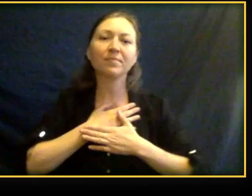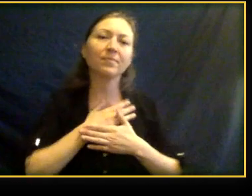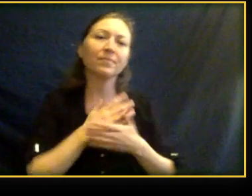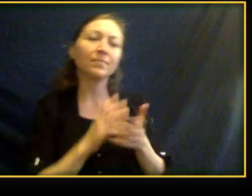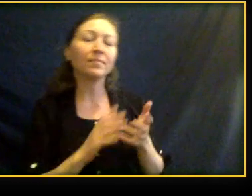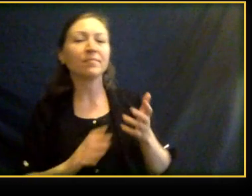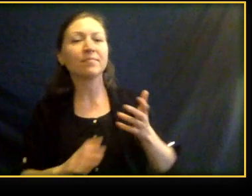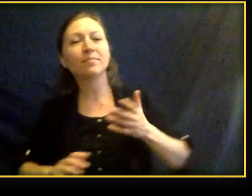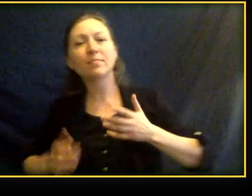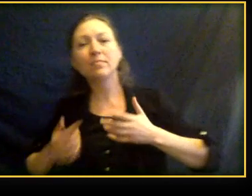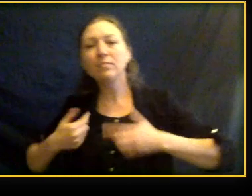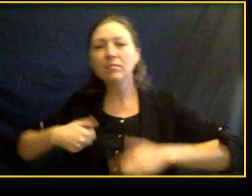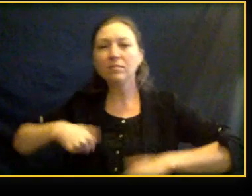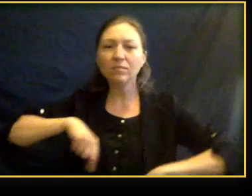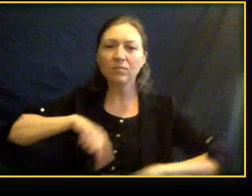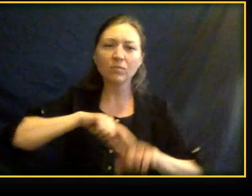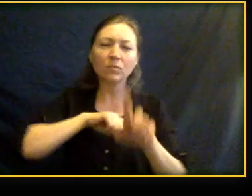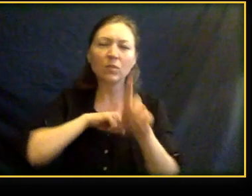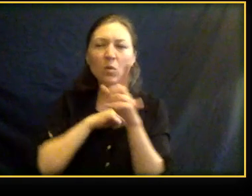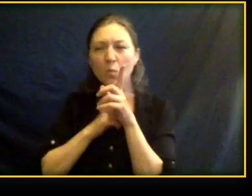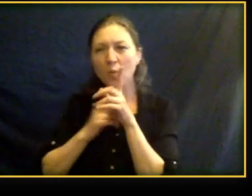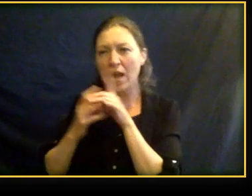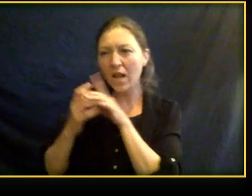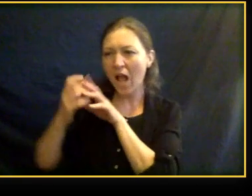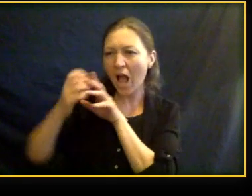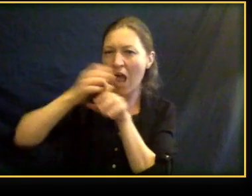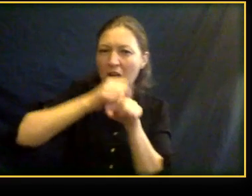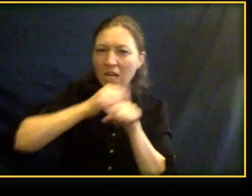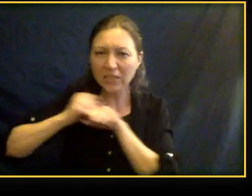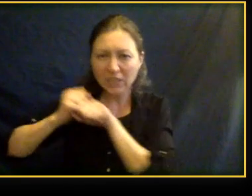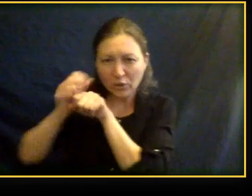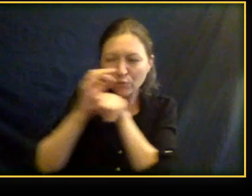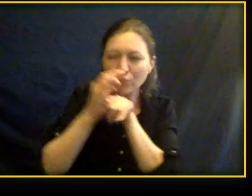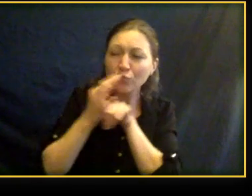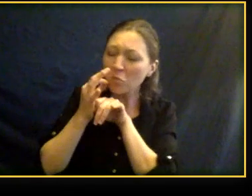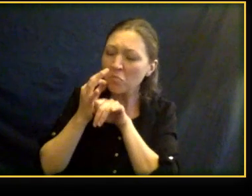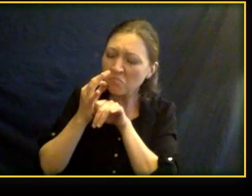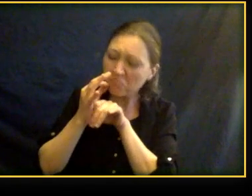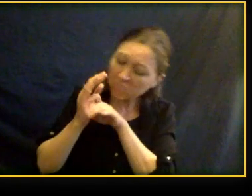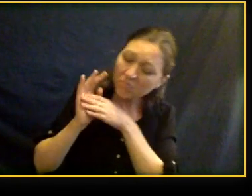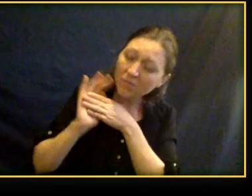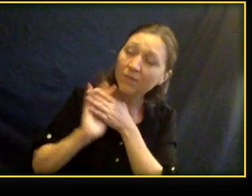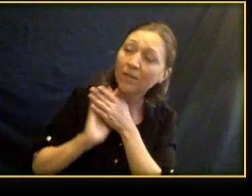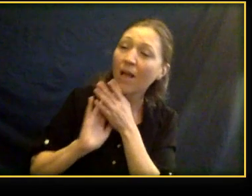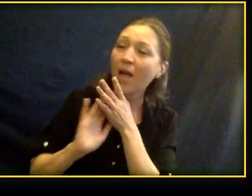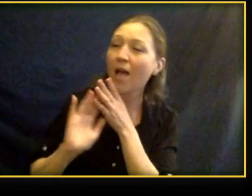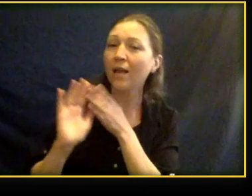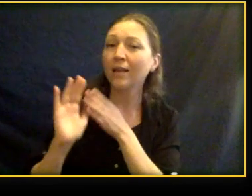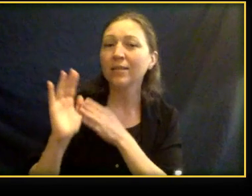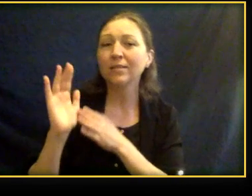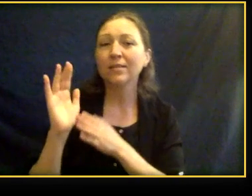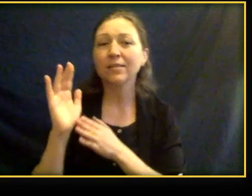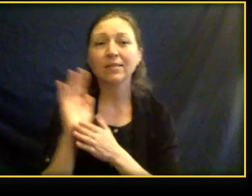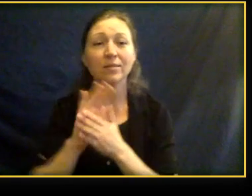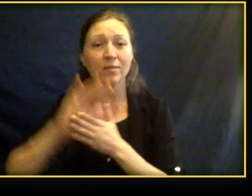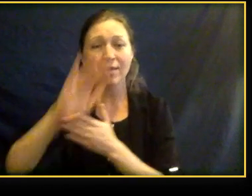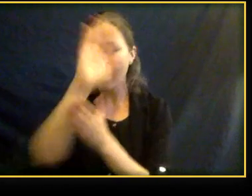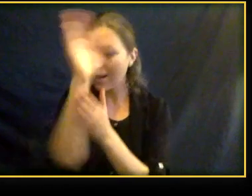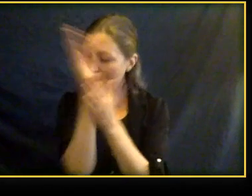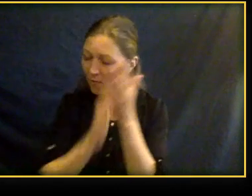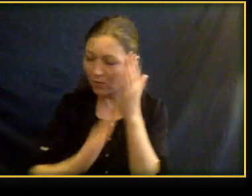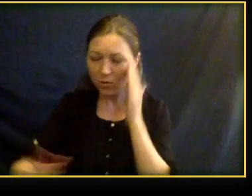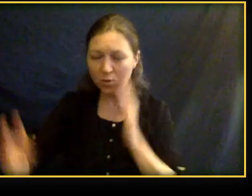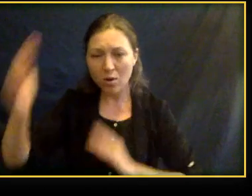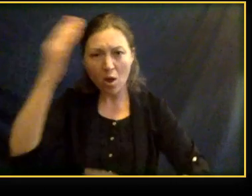We bit the fruit, it seemed a lie. I'll never know which